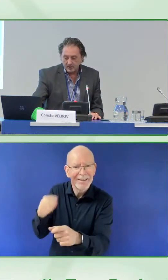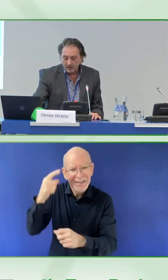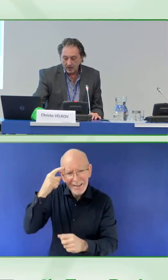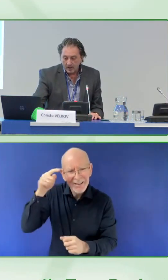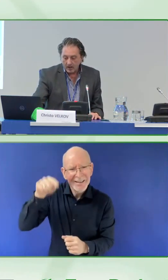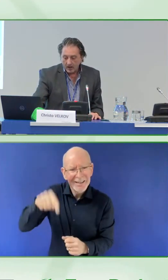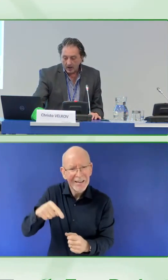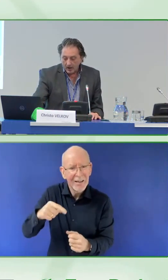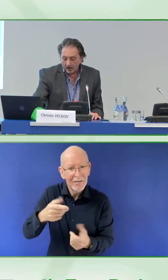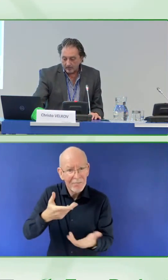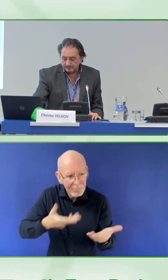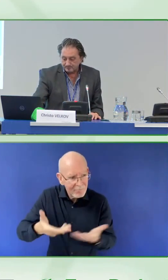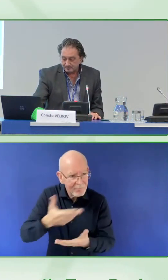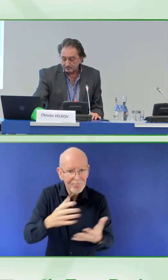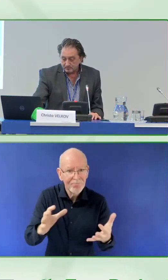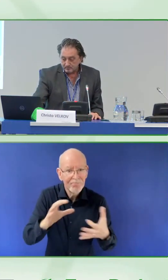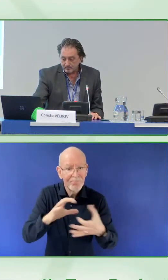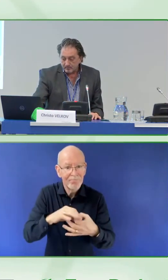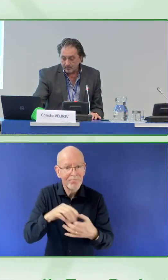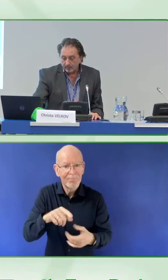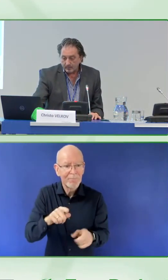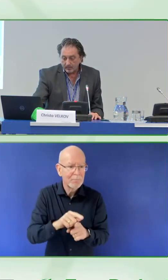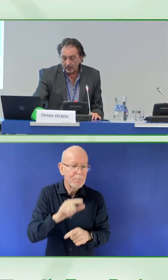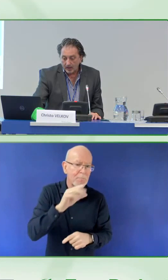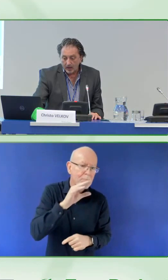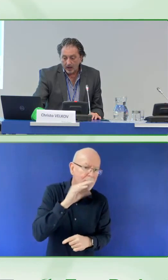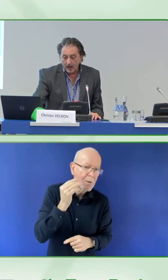have them.